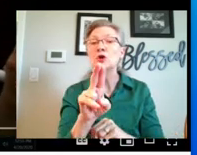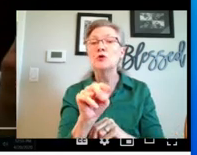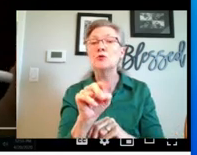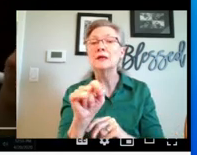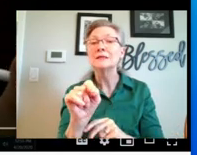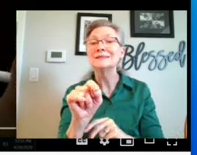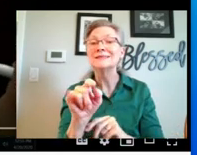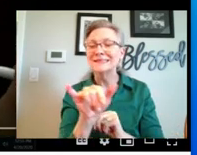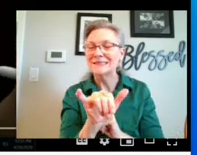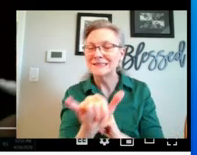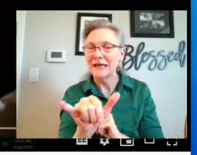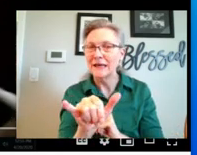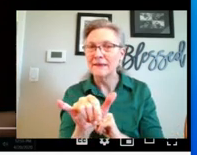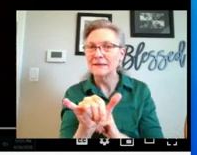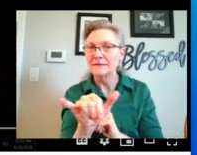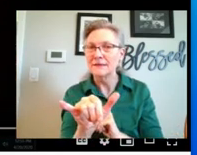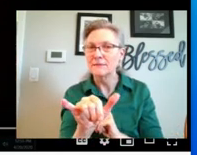are